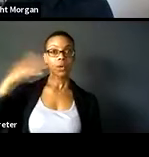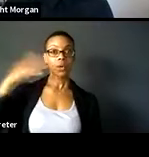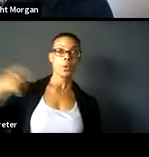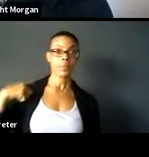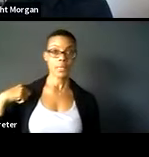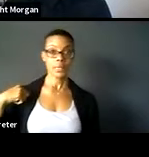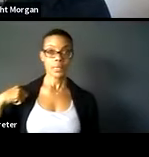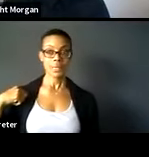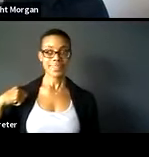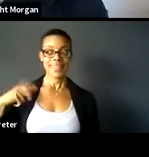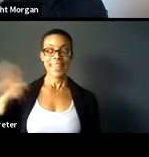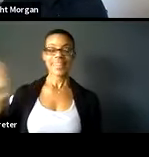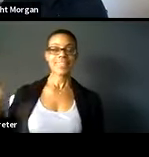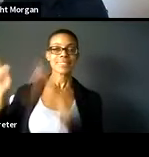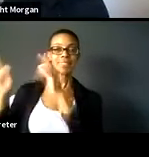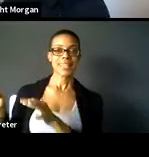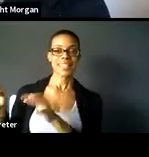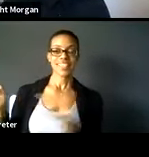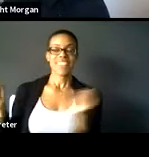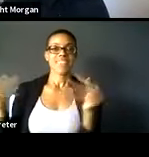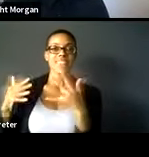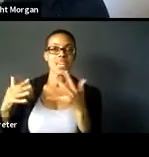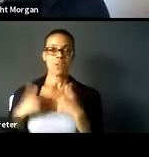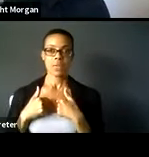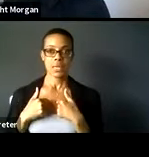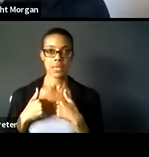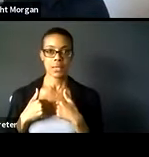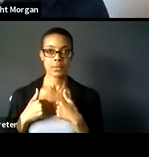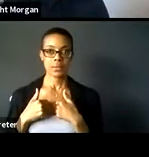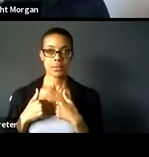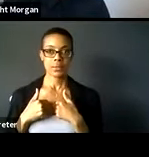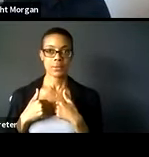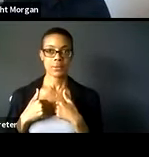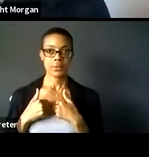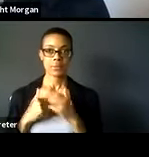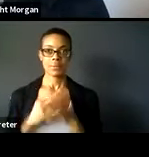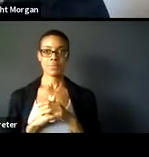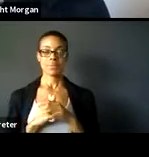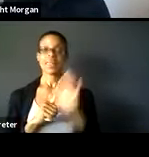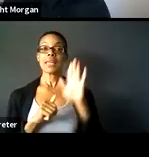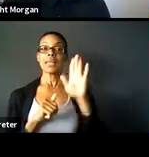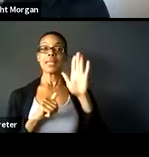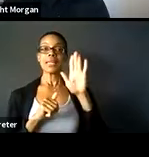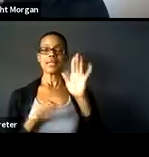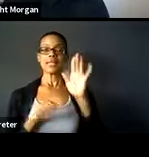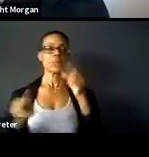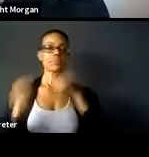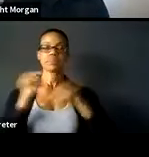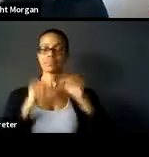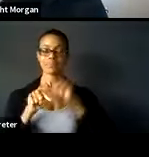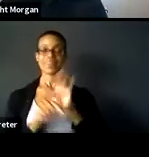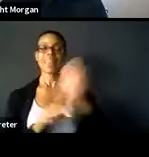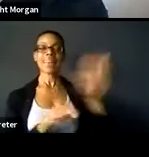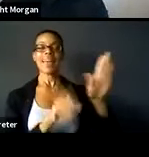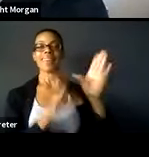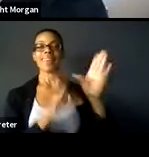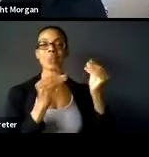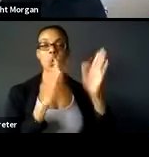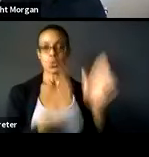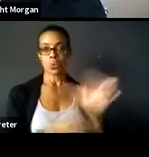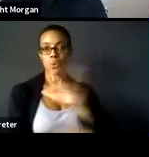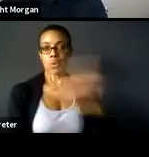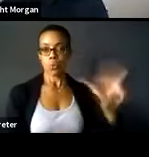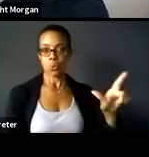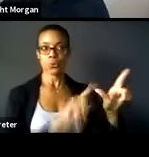in his fear of me. His misogyny, his behavior, his reaction, his non-there